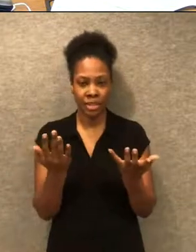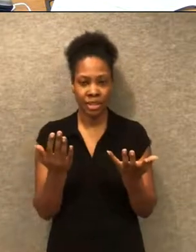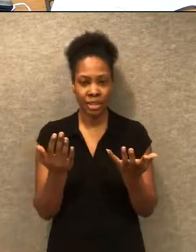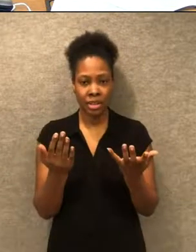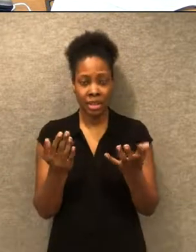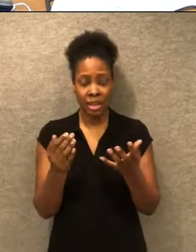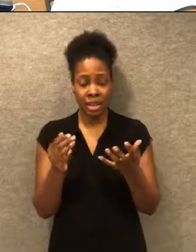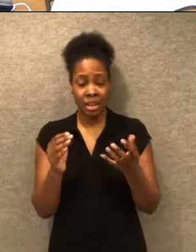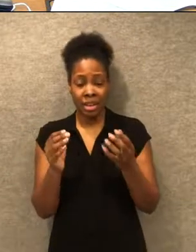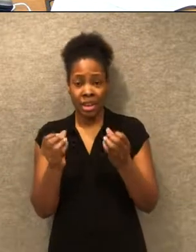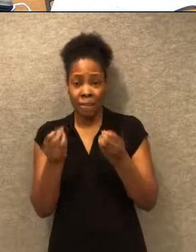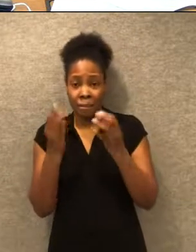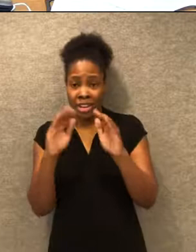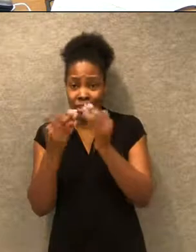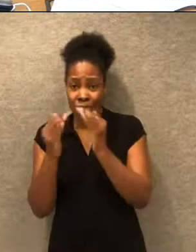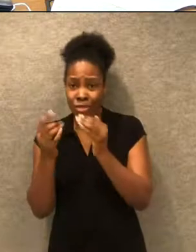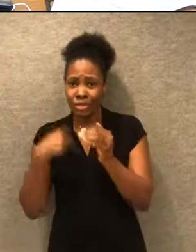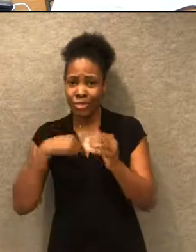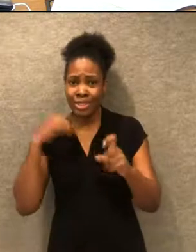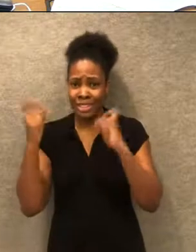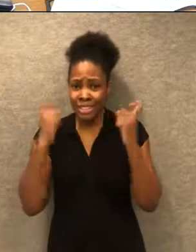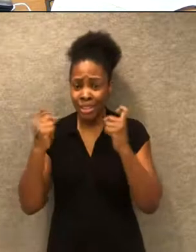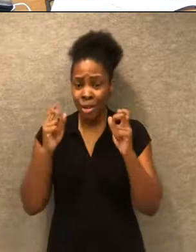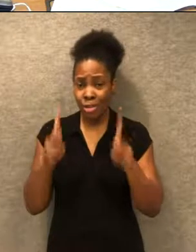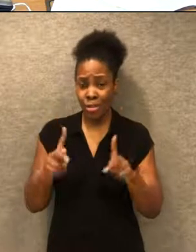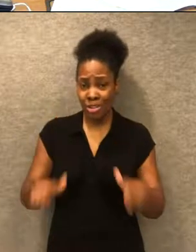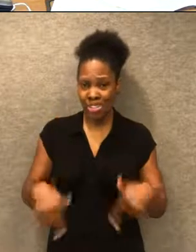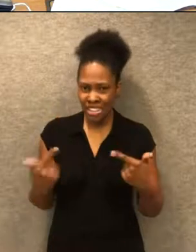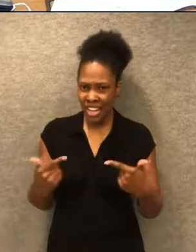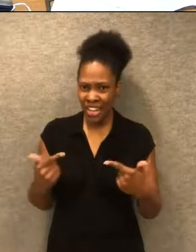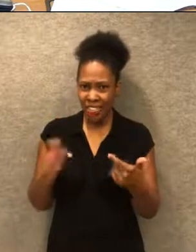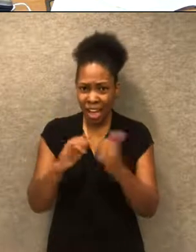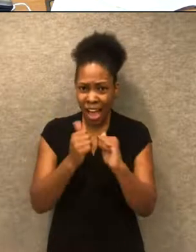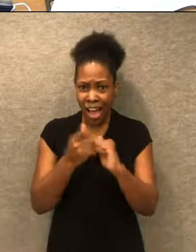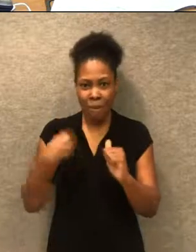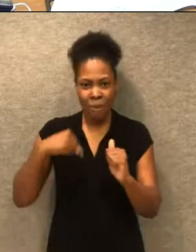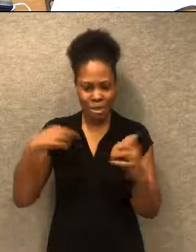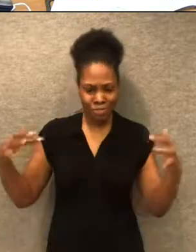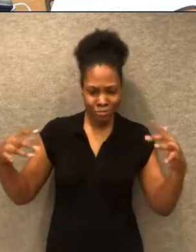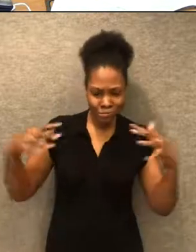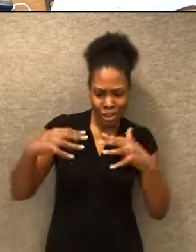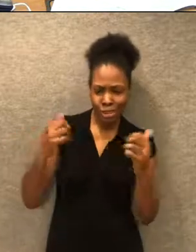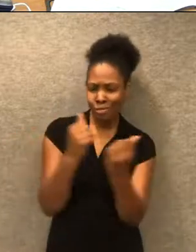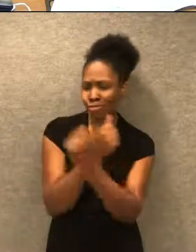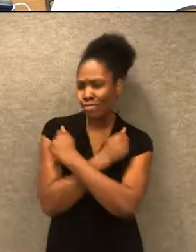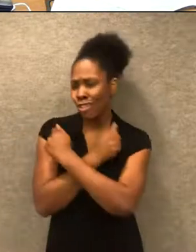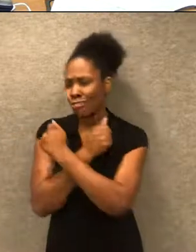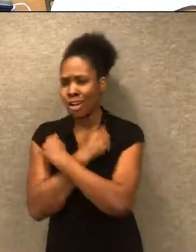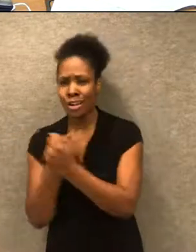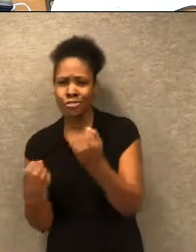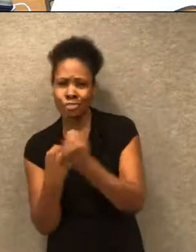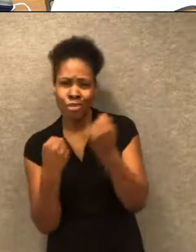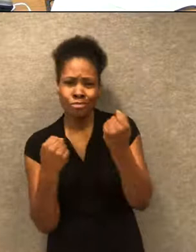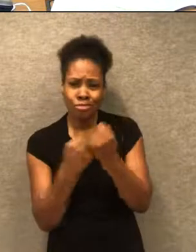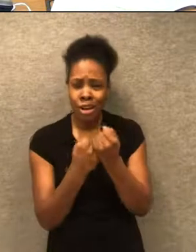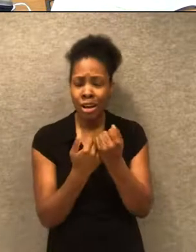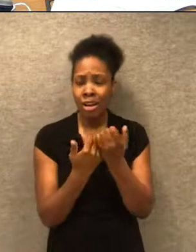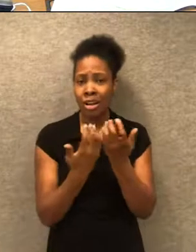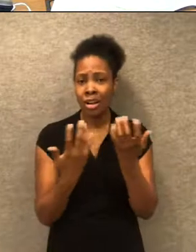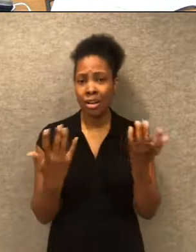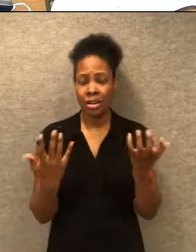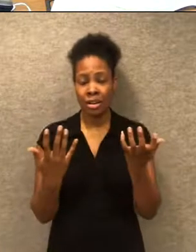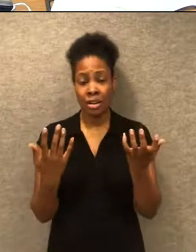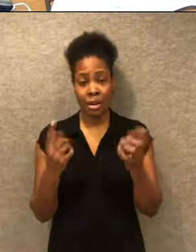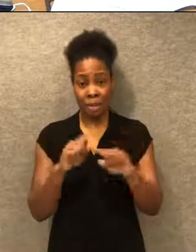life, and we do that in ways where we come together and we love on each other, we support each other, we hug on each other, and